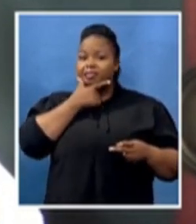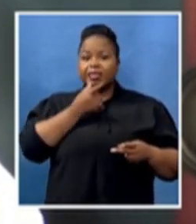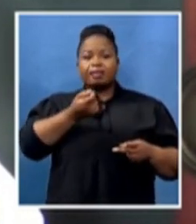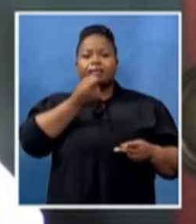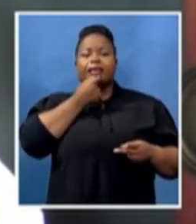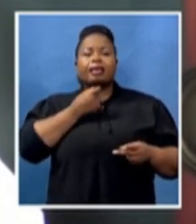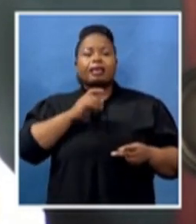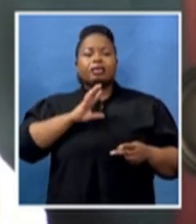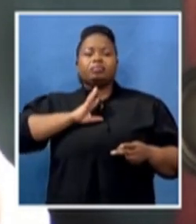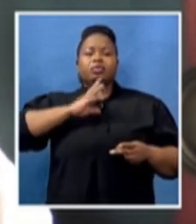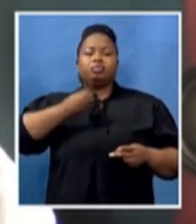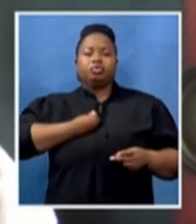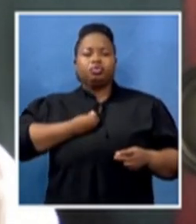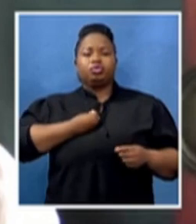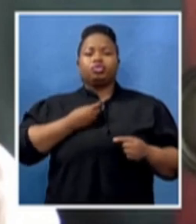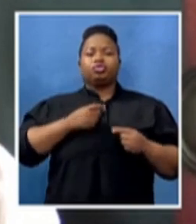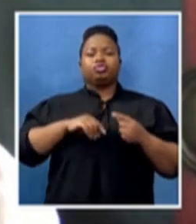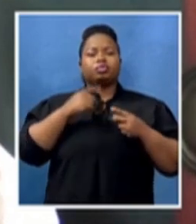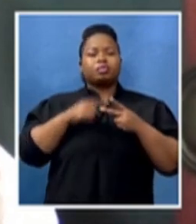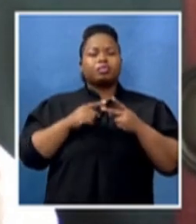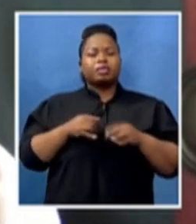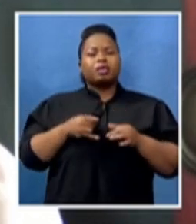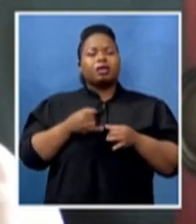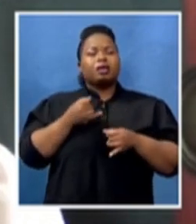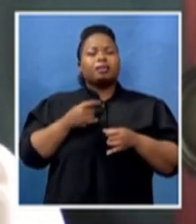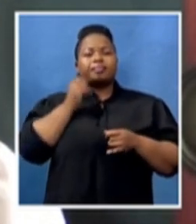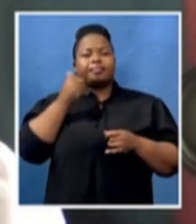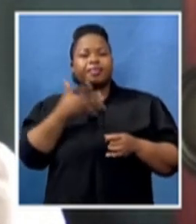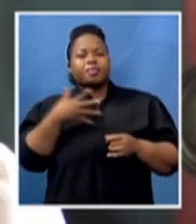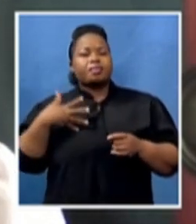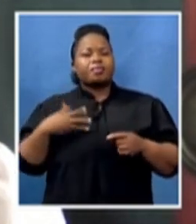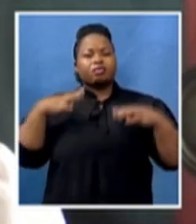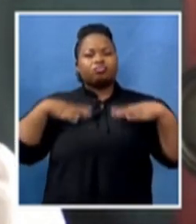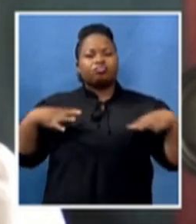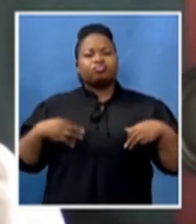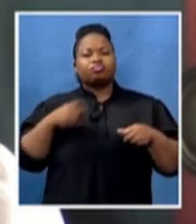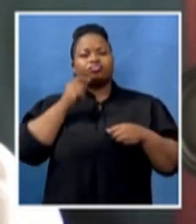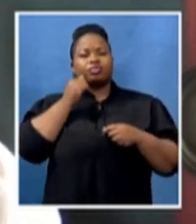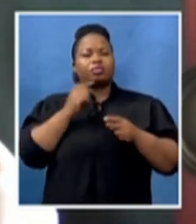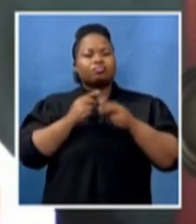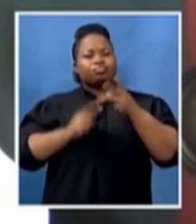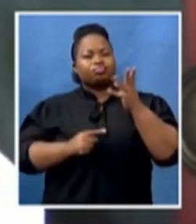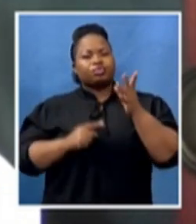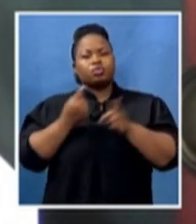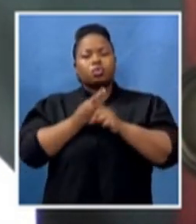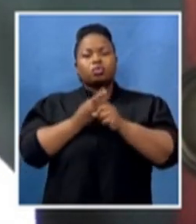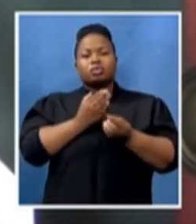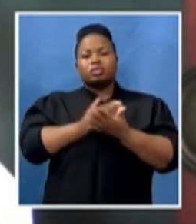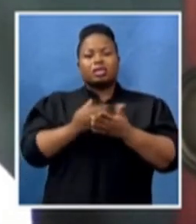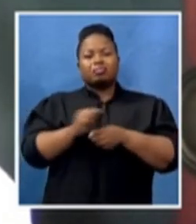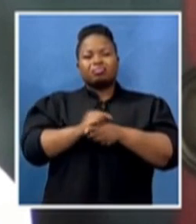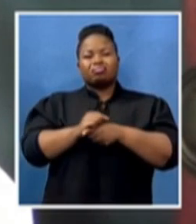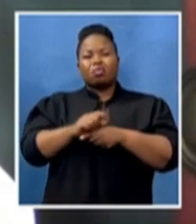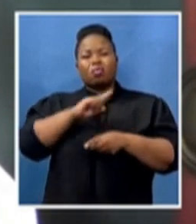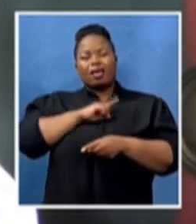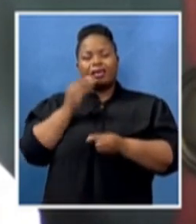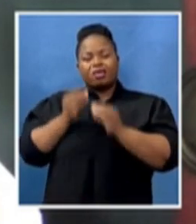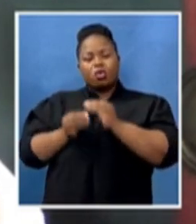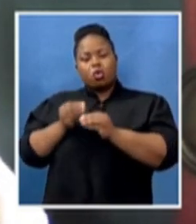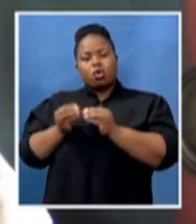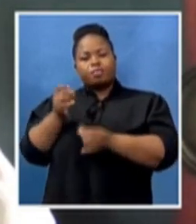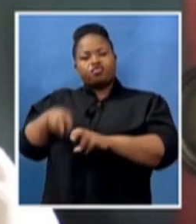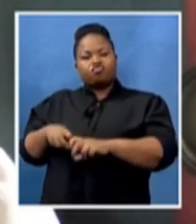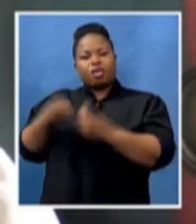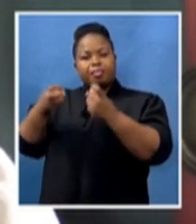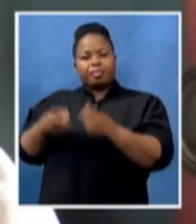intersex persons, including the terrible practice of so-called corrective rape. The United Nations defines